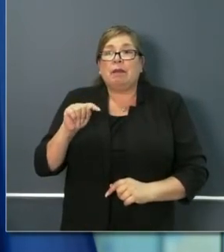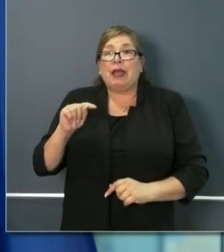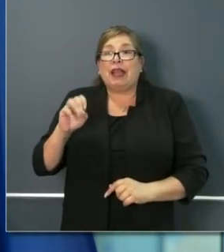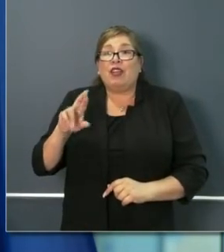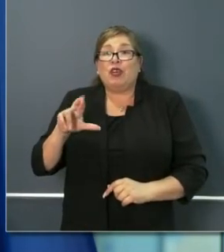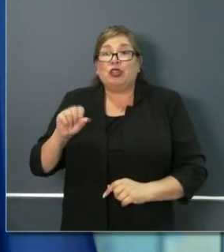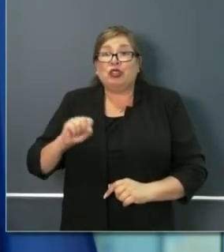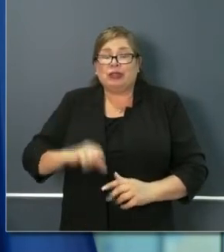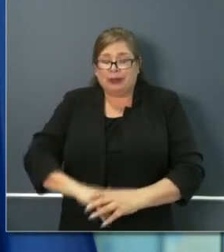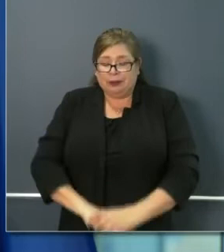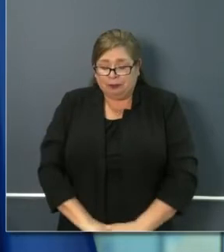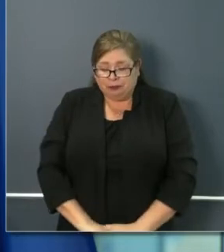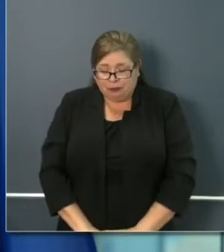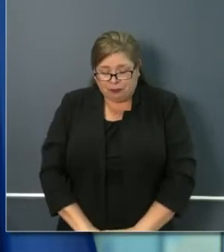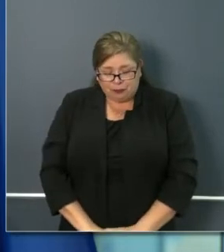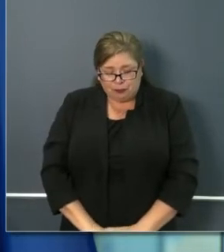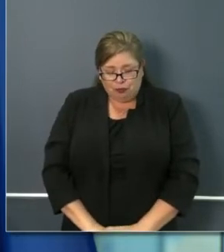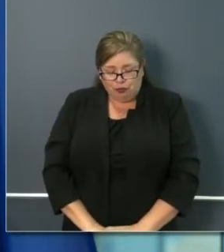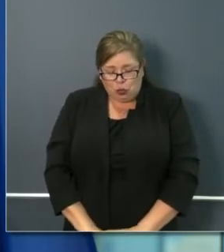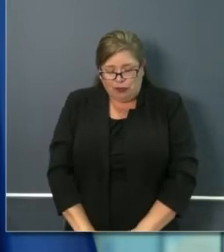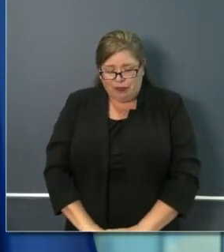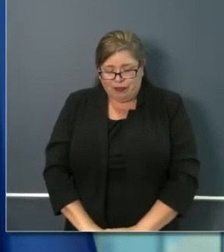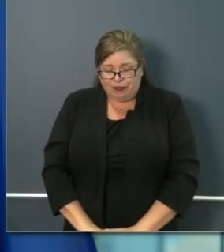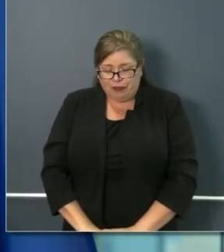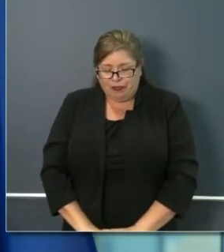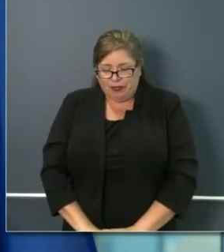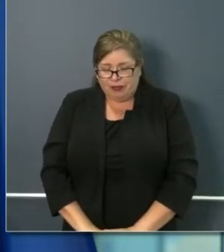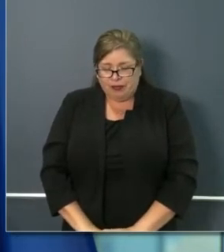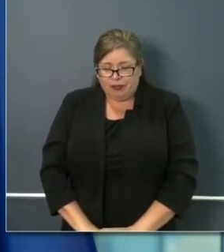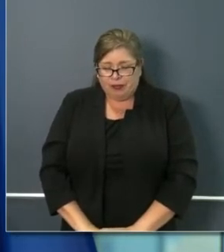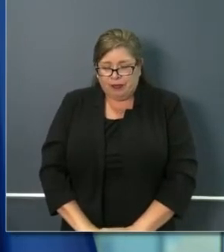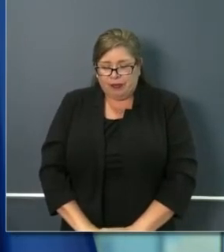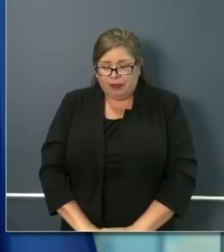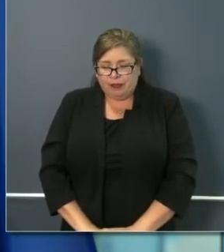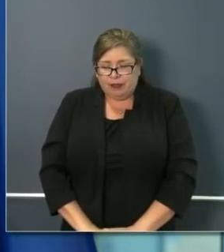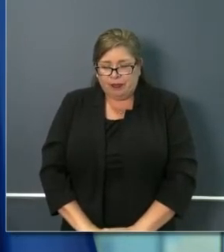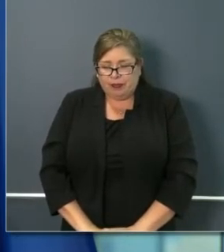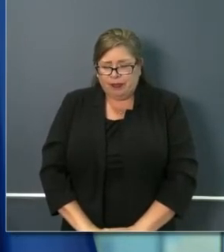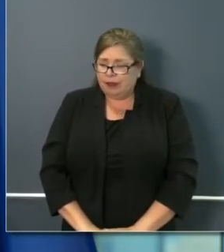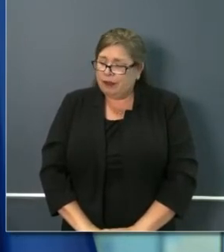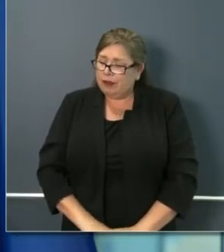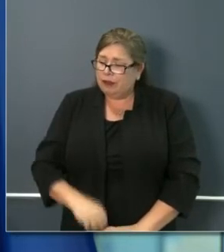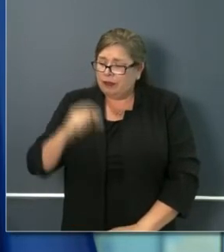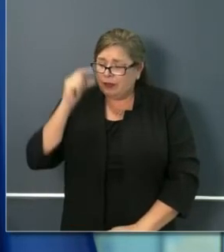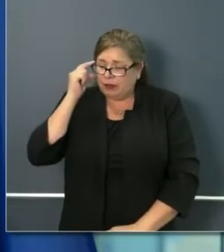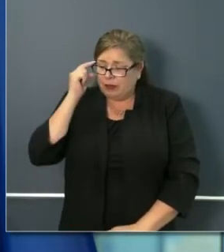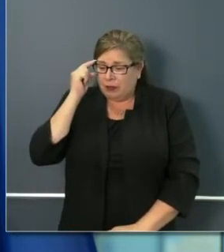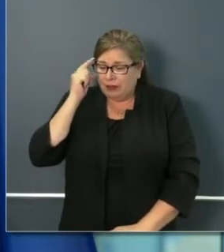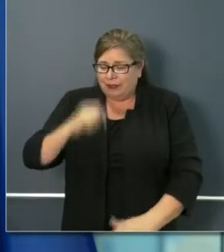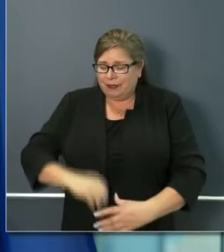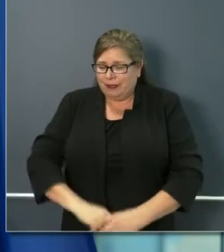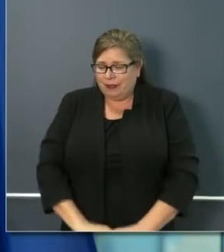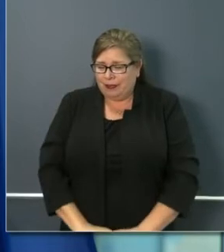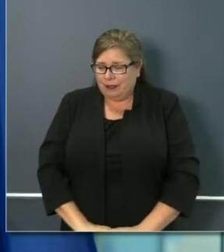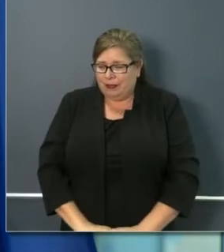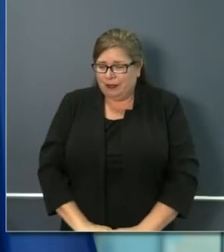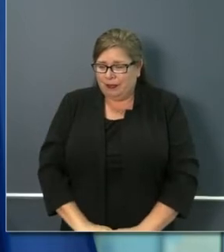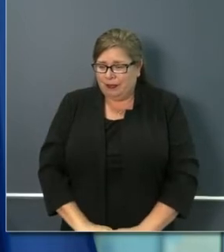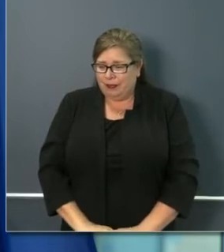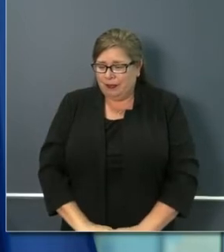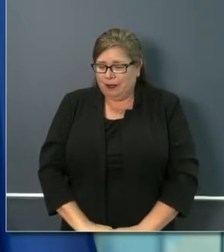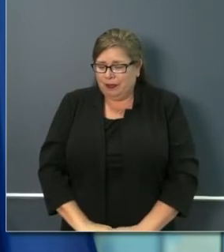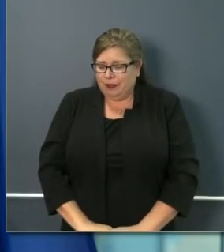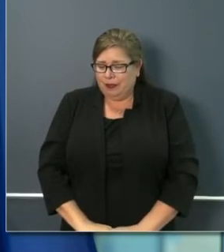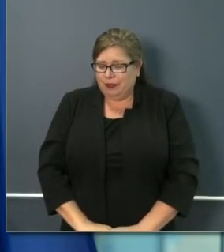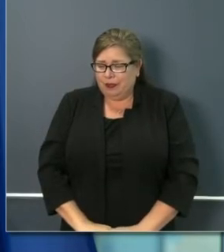Thanks again for taking the time, as always. Kind of a policy-making question. So given that we're now almost in April, at